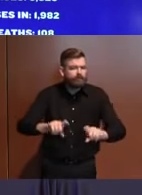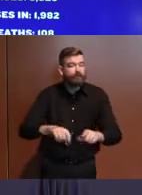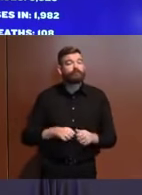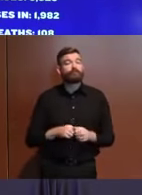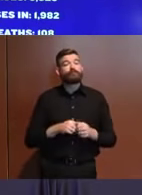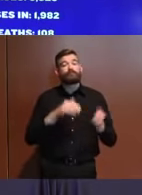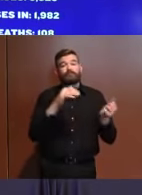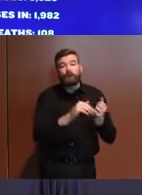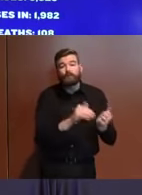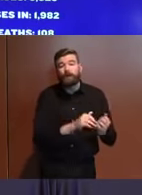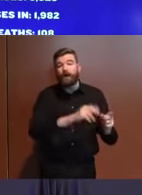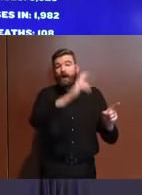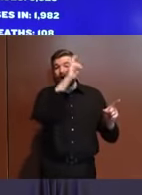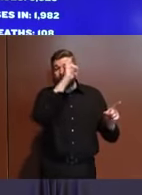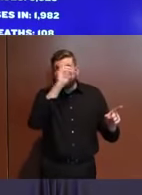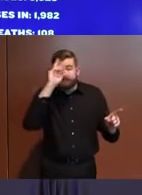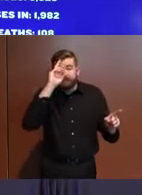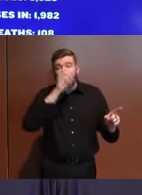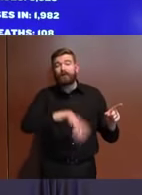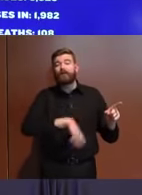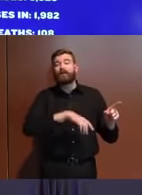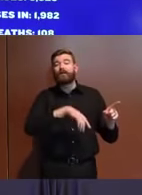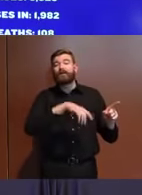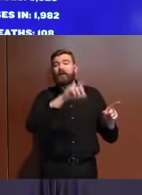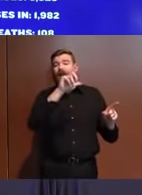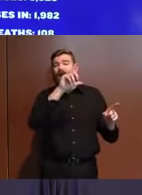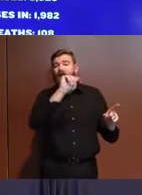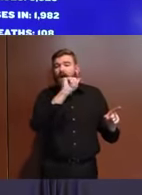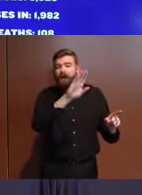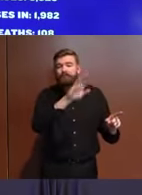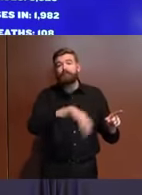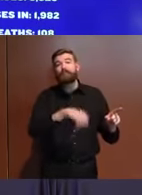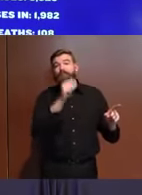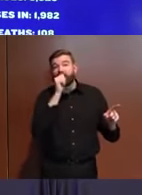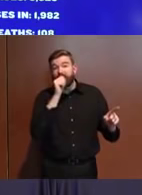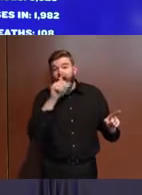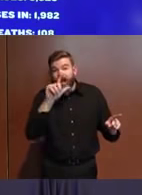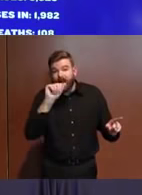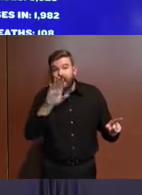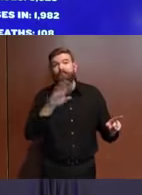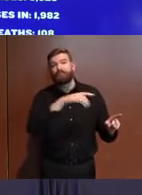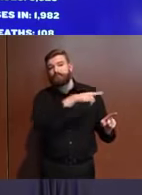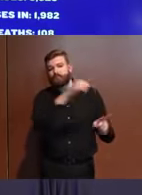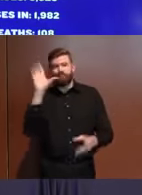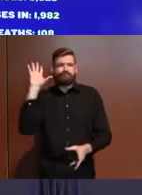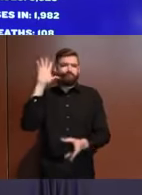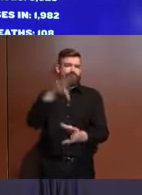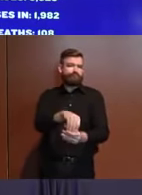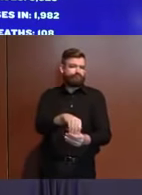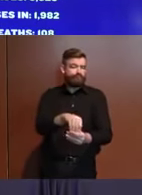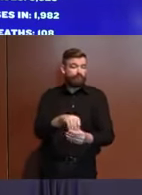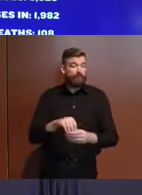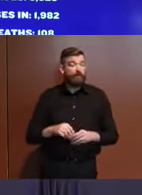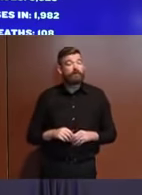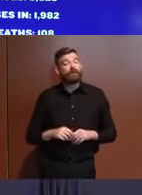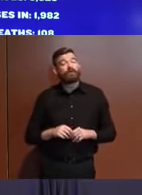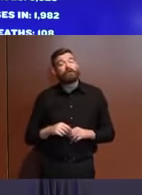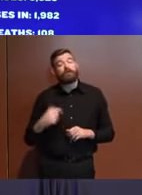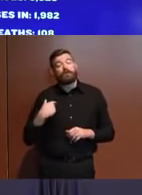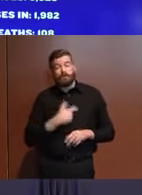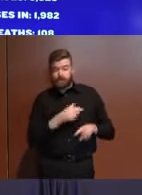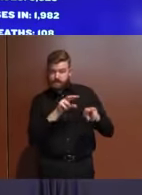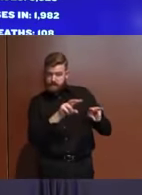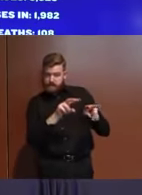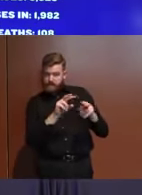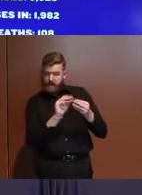labs. The metric that we have been focused on from day one and that everyone must be focused on is